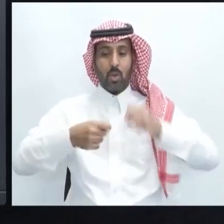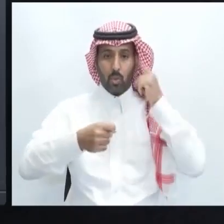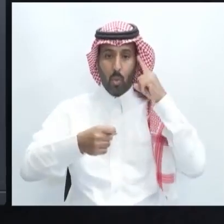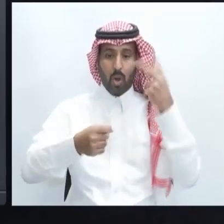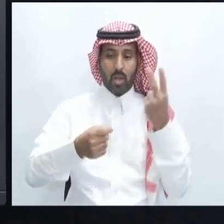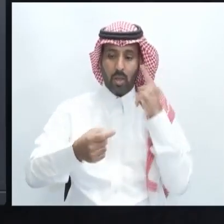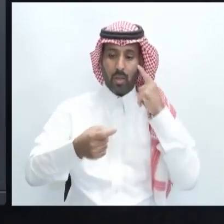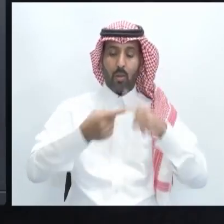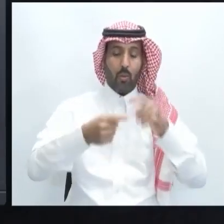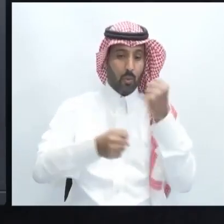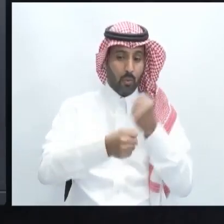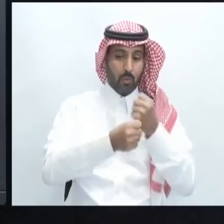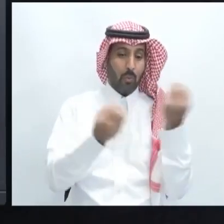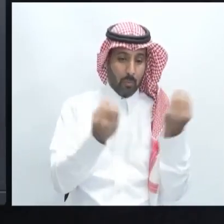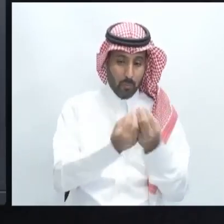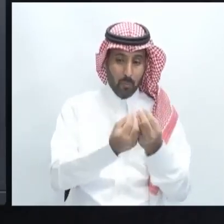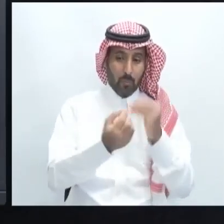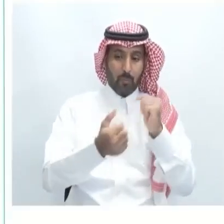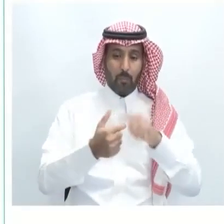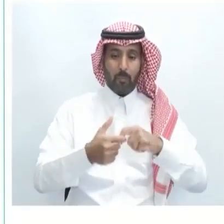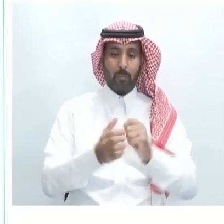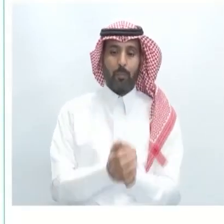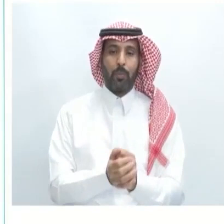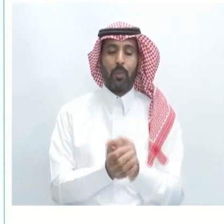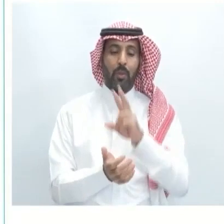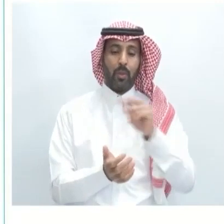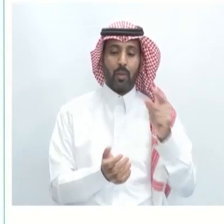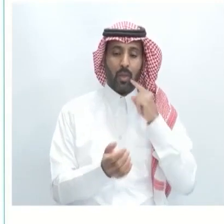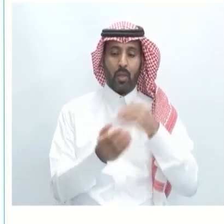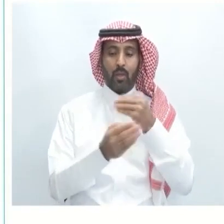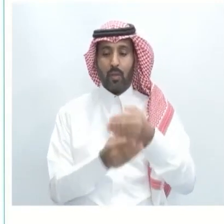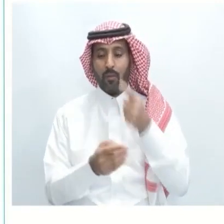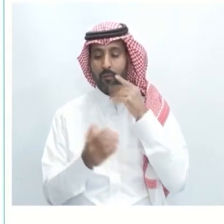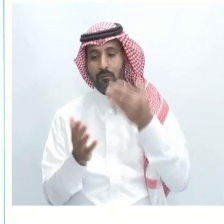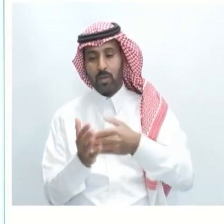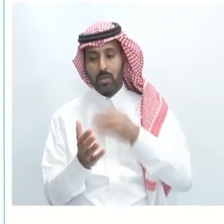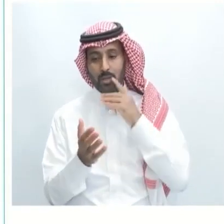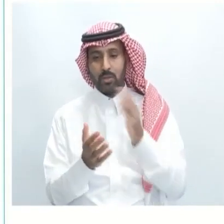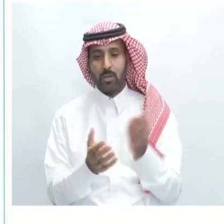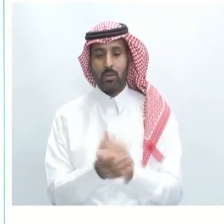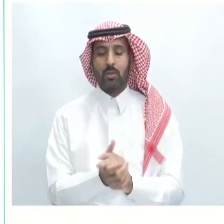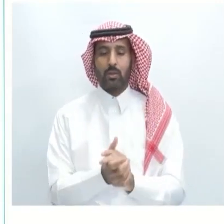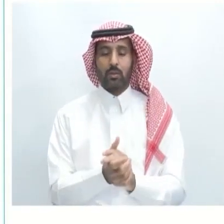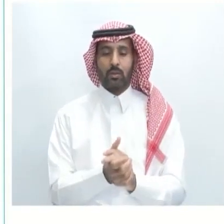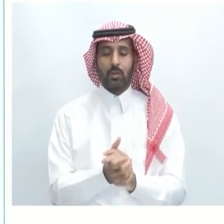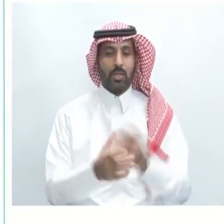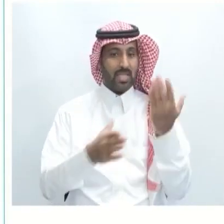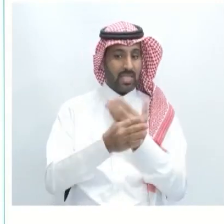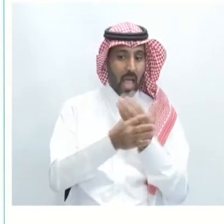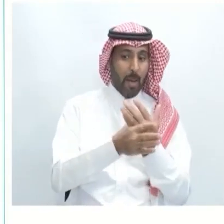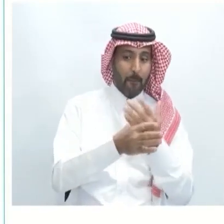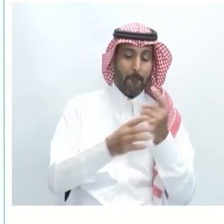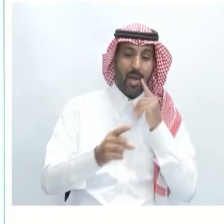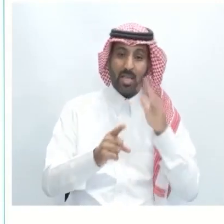ideas or two events, two sentences together. Same thing with next, finally, then, and so on. cause and